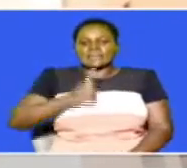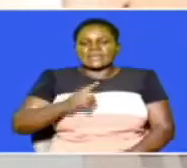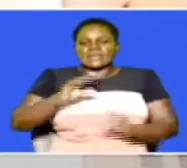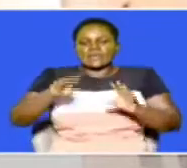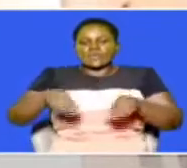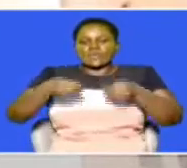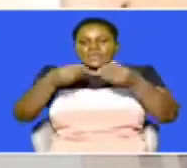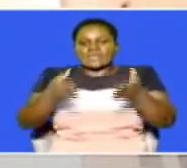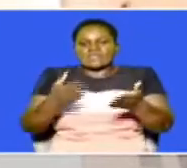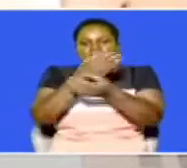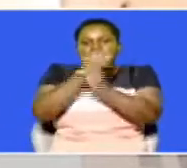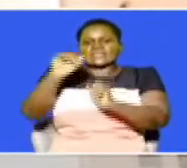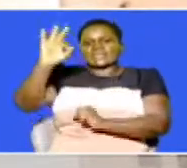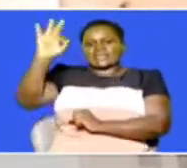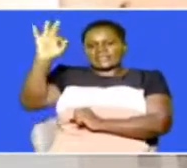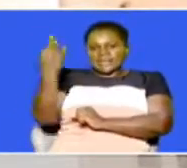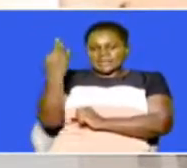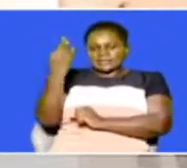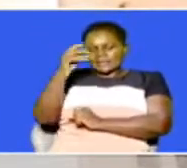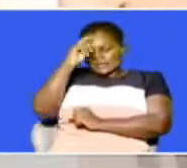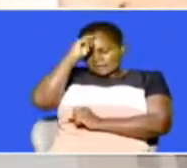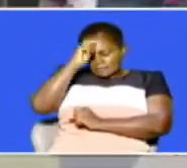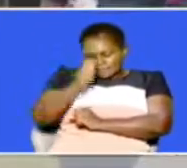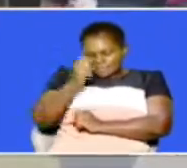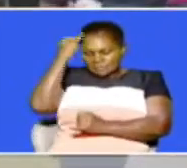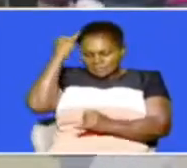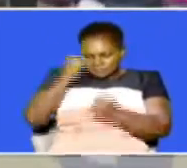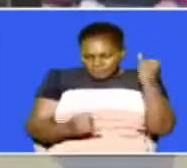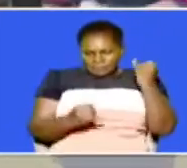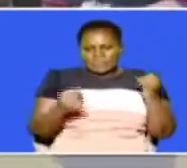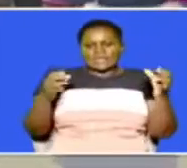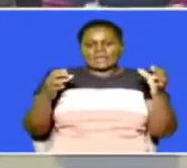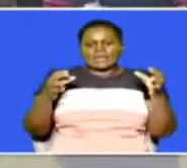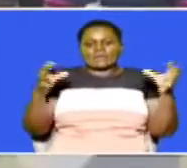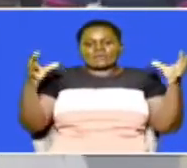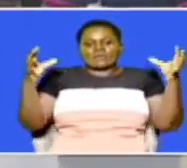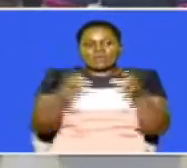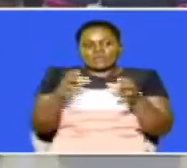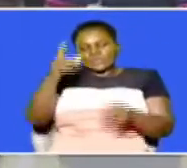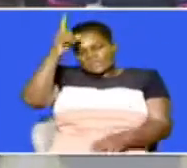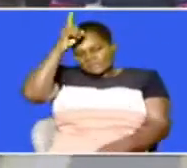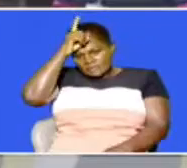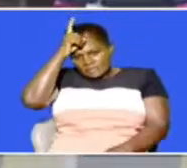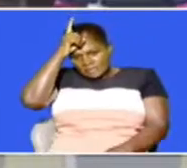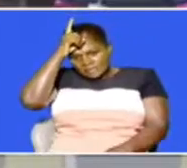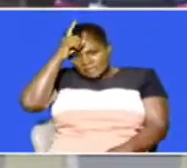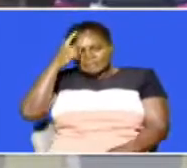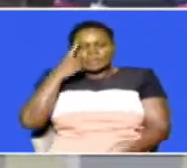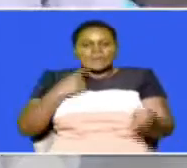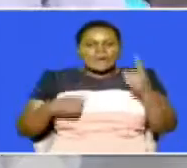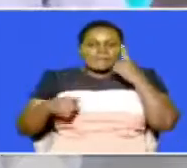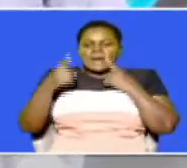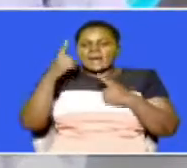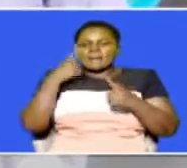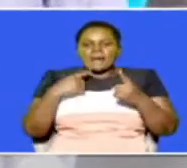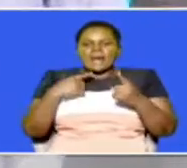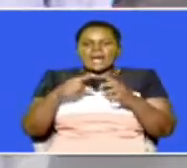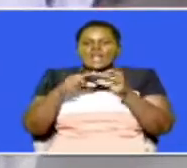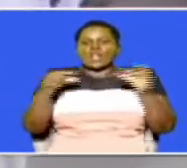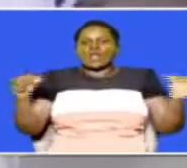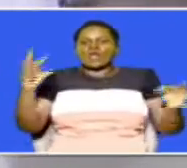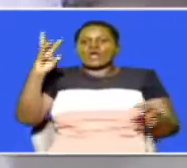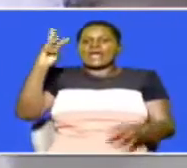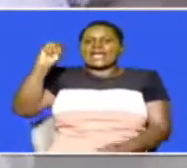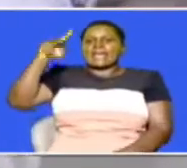Tutampatia rais wetu watatu heshima zake za mwisho zinazofaa. The residents of Othaya constituency have continued to mourn the death of their longest serving member